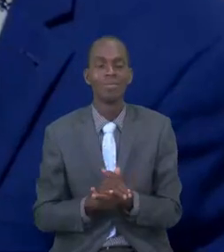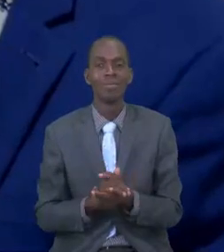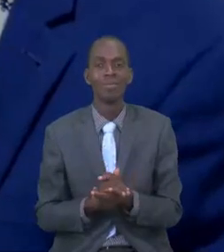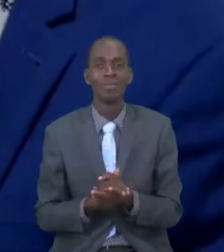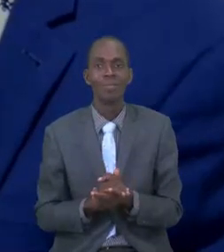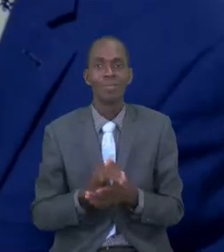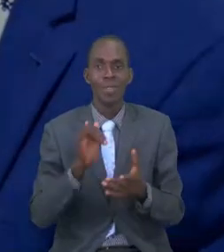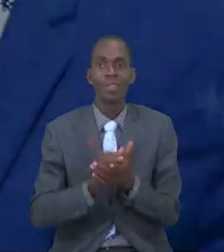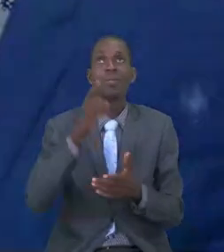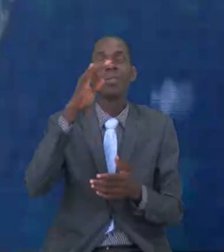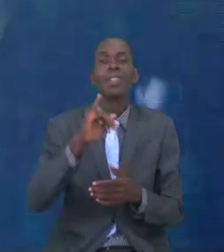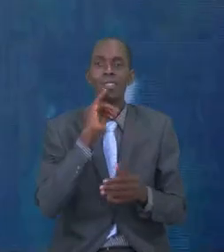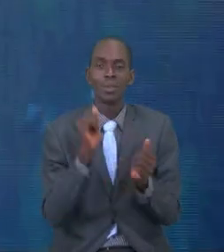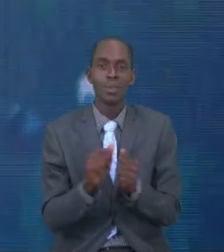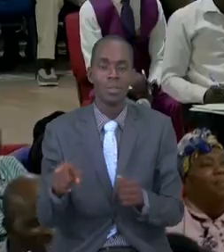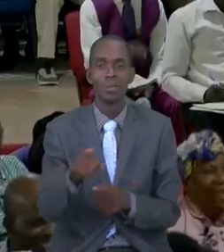That God is with you.